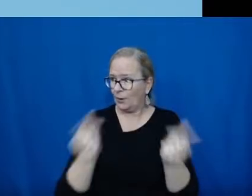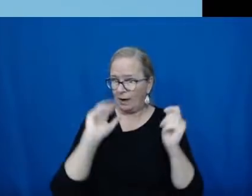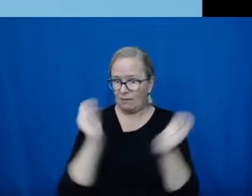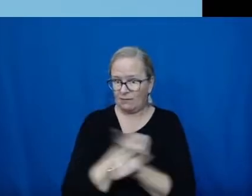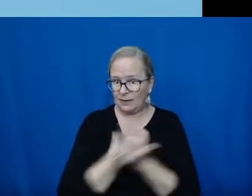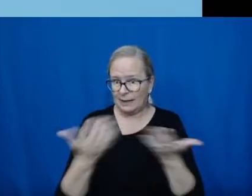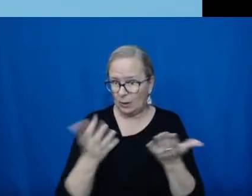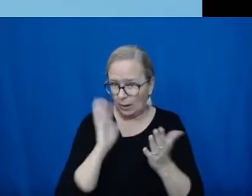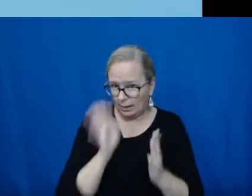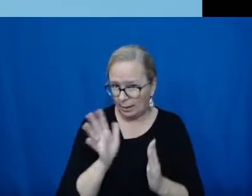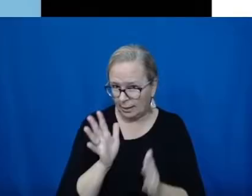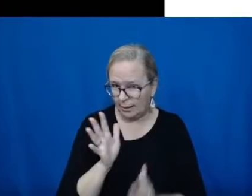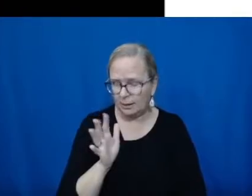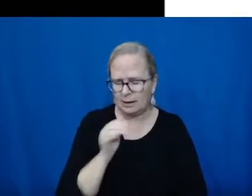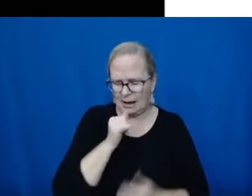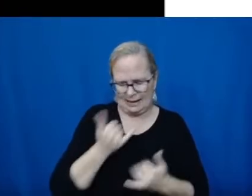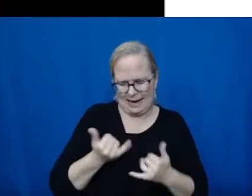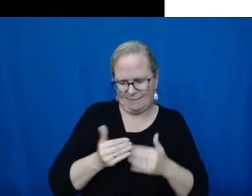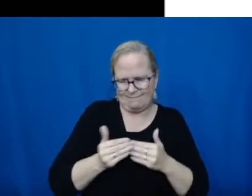So here,